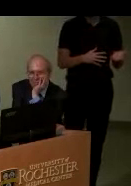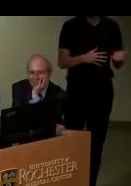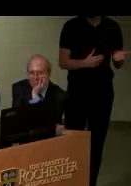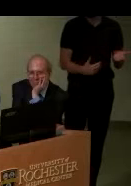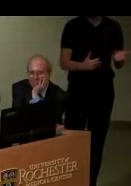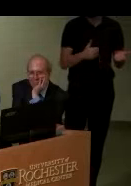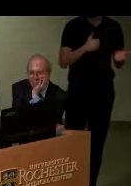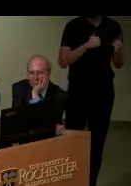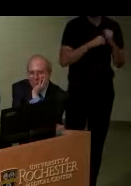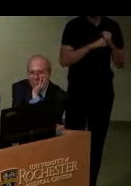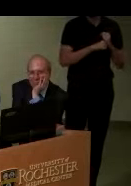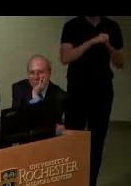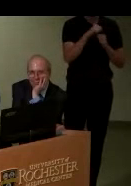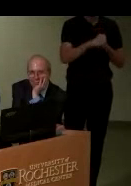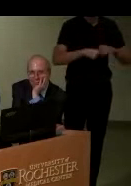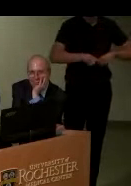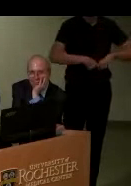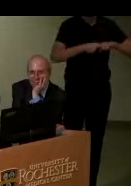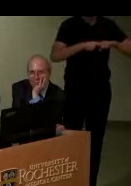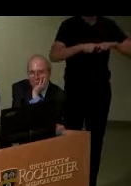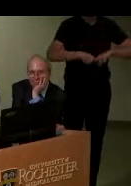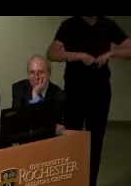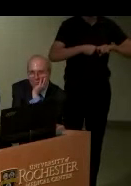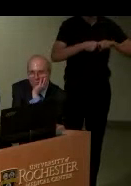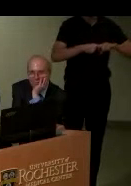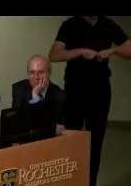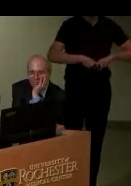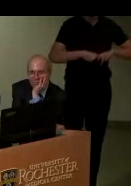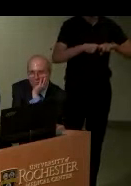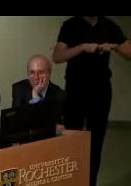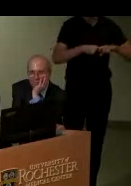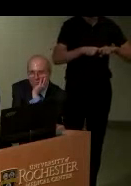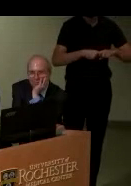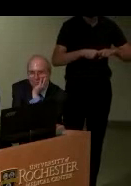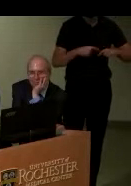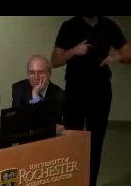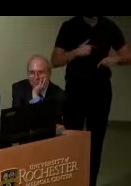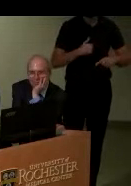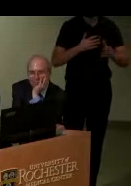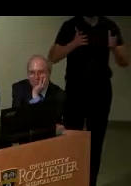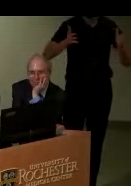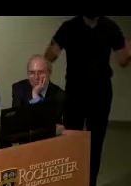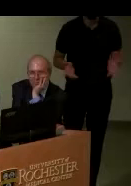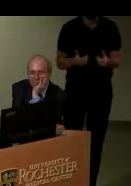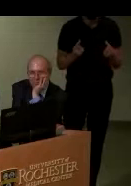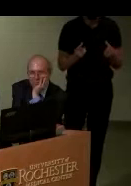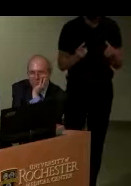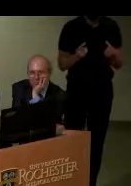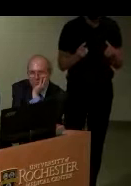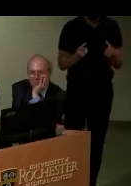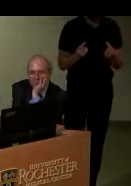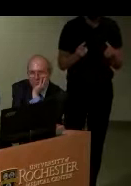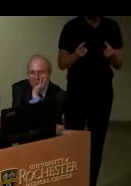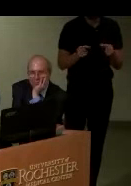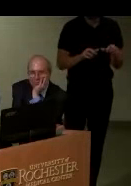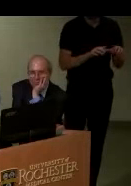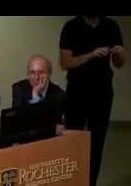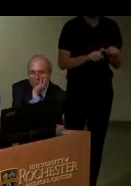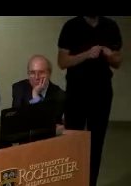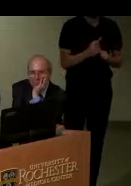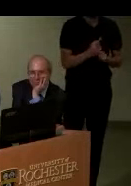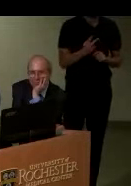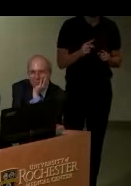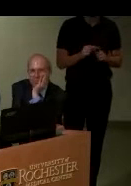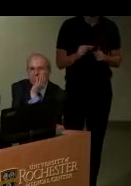have prolonged pauses. And what we encourage them to do is to write a 1 or 2